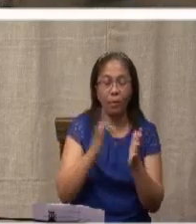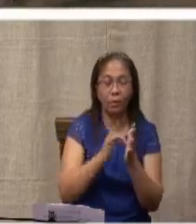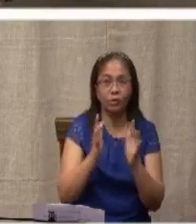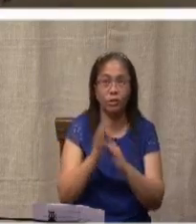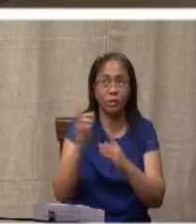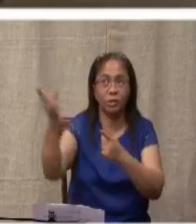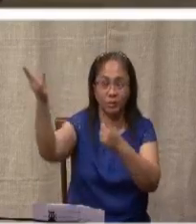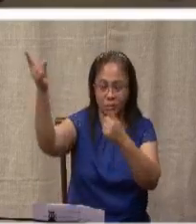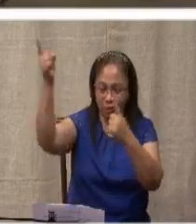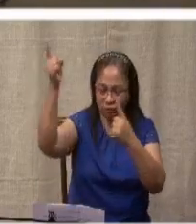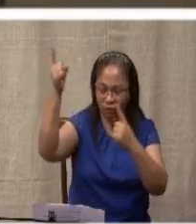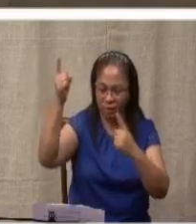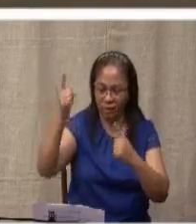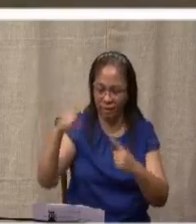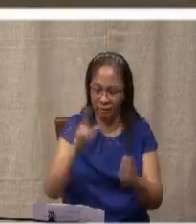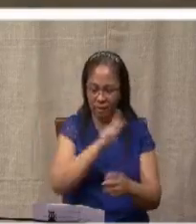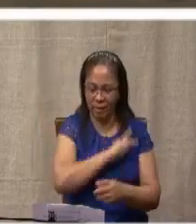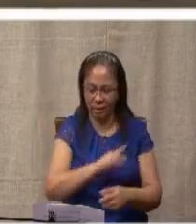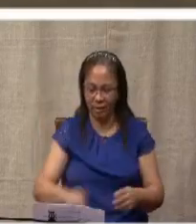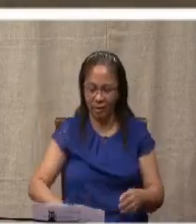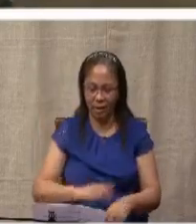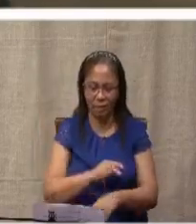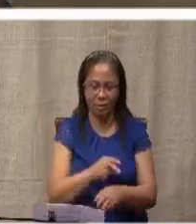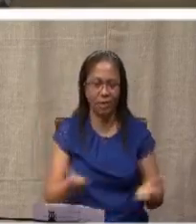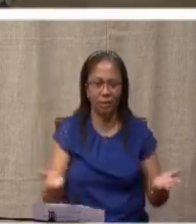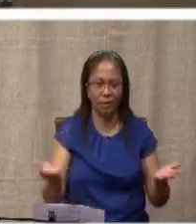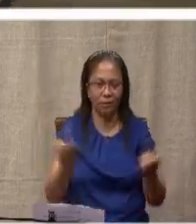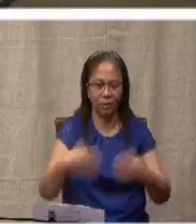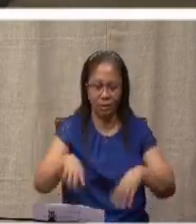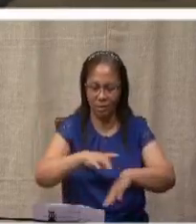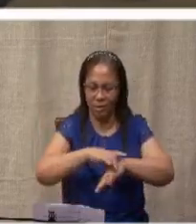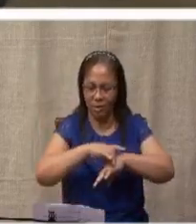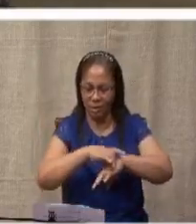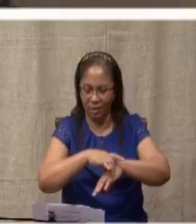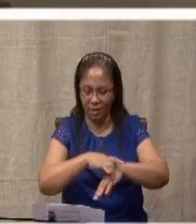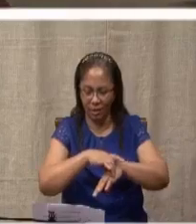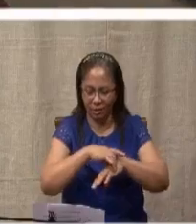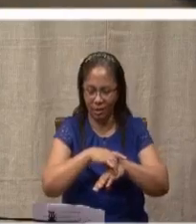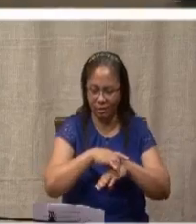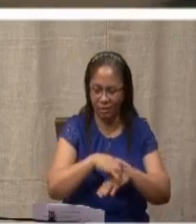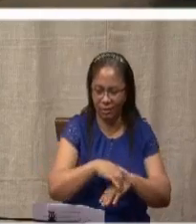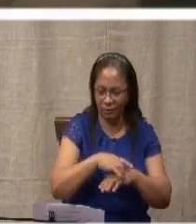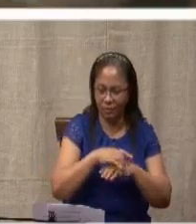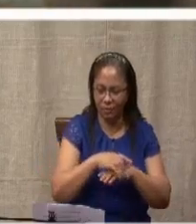of the coming of the jesus kingdom are here